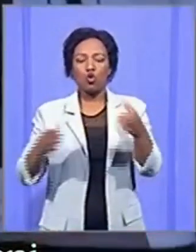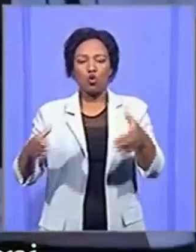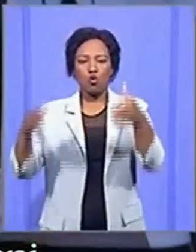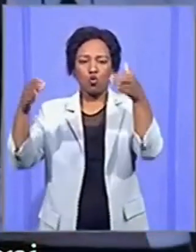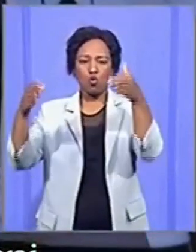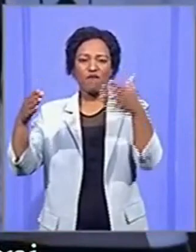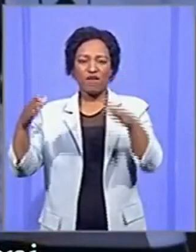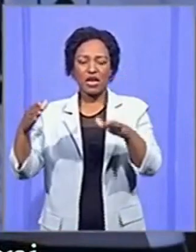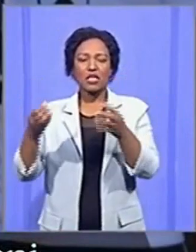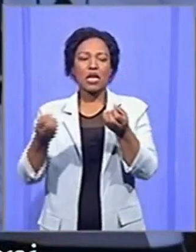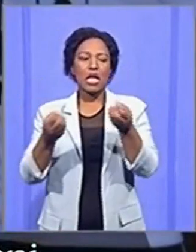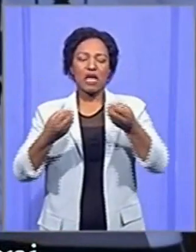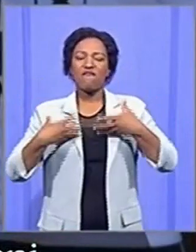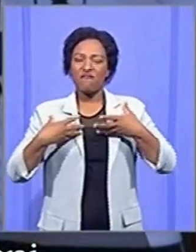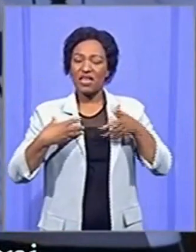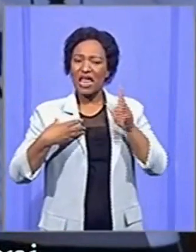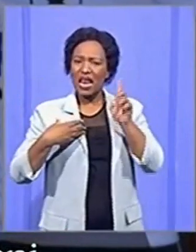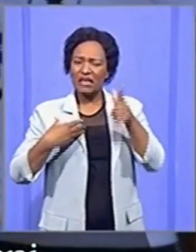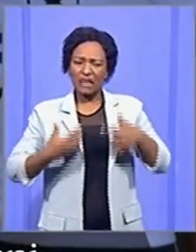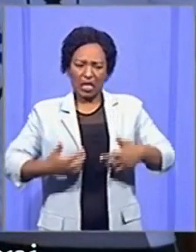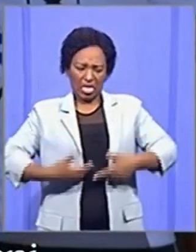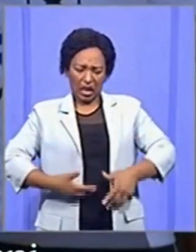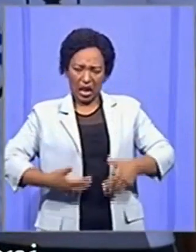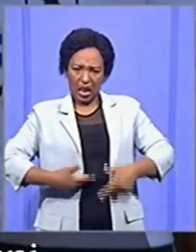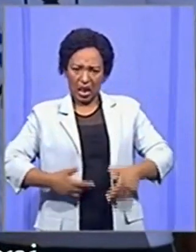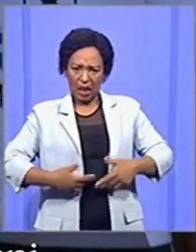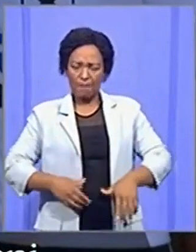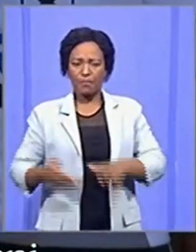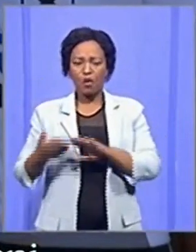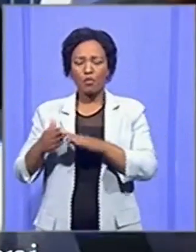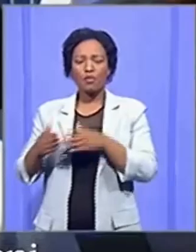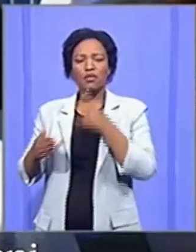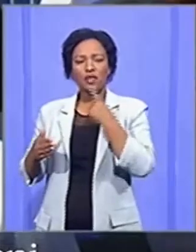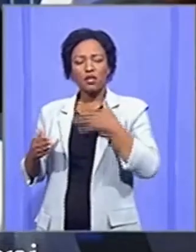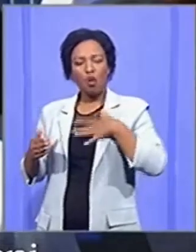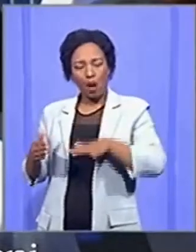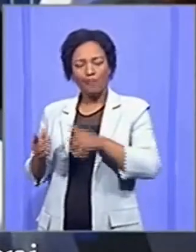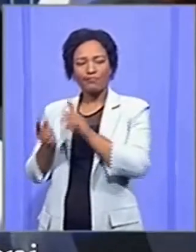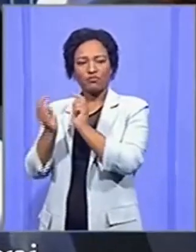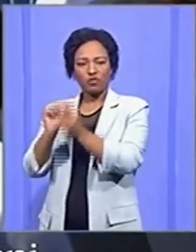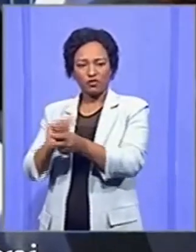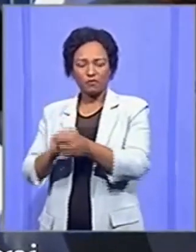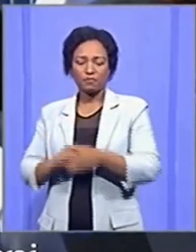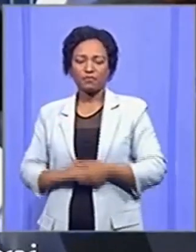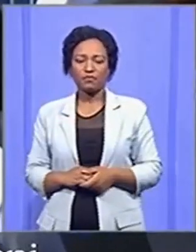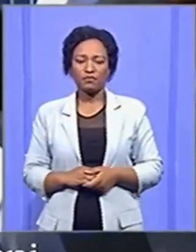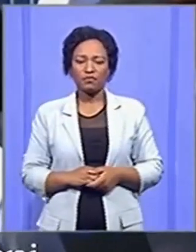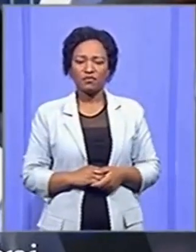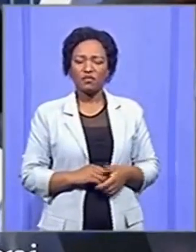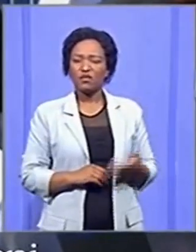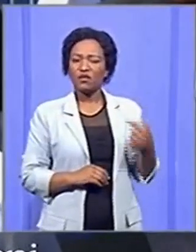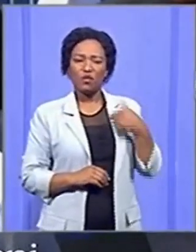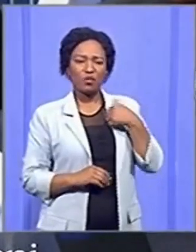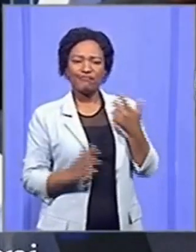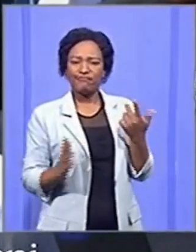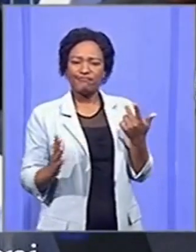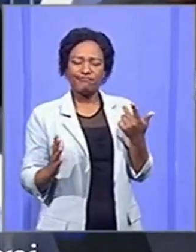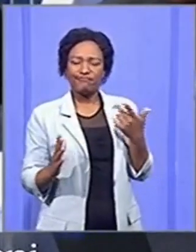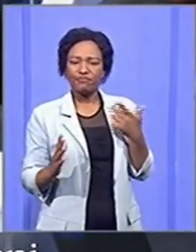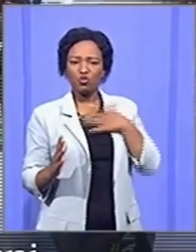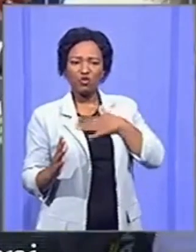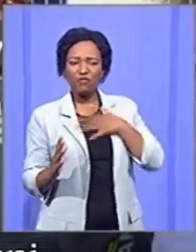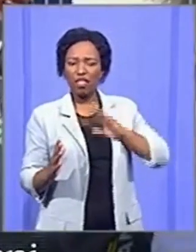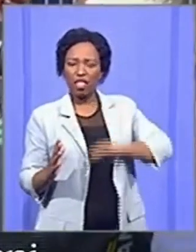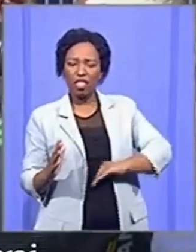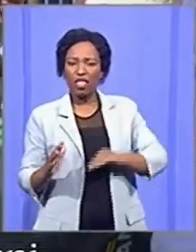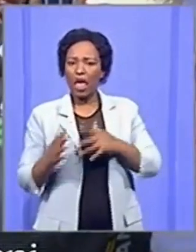diarrhea. Baagi ba re ba batla phetogo. It's like we are wounded on the drain. because we're down. No one look us